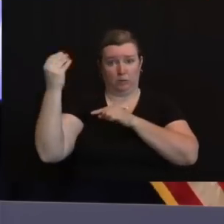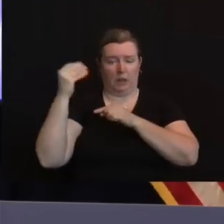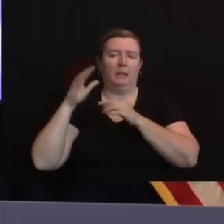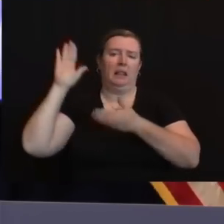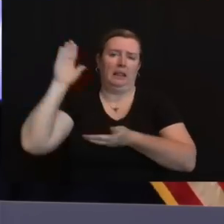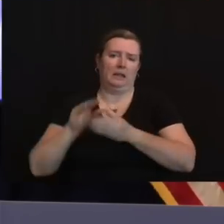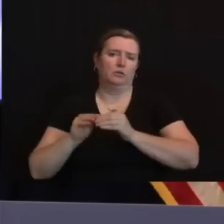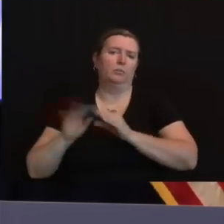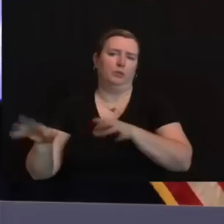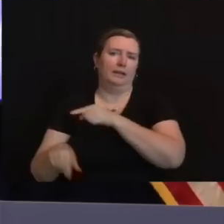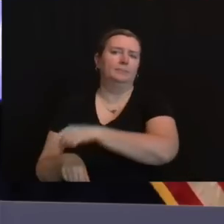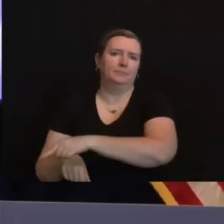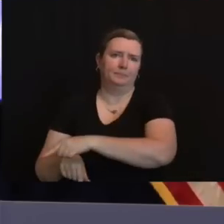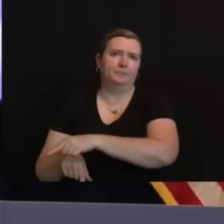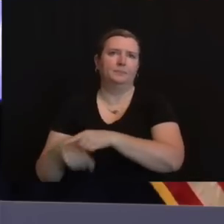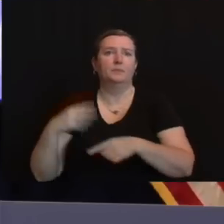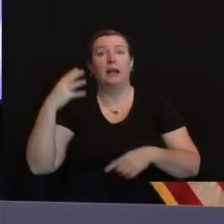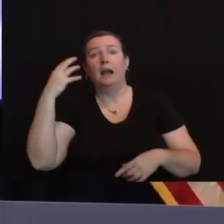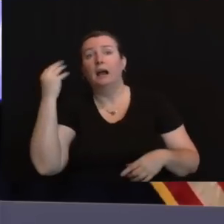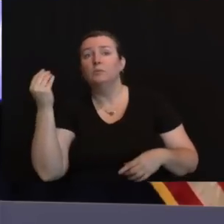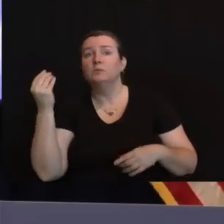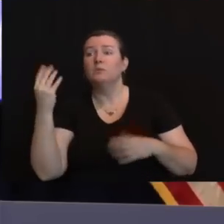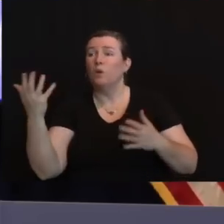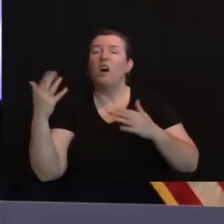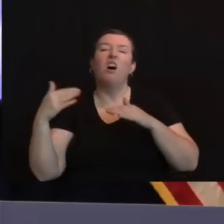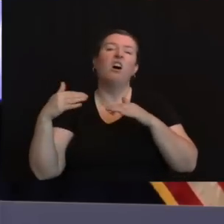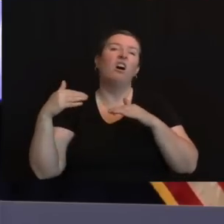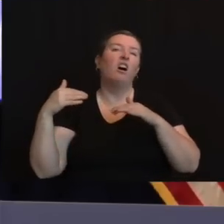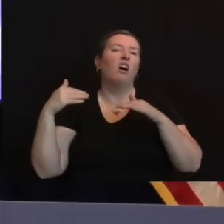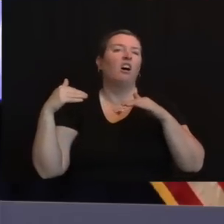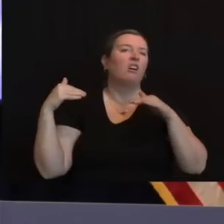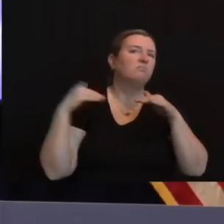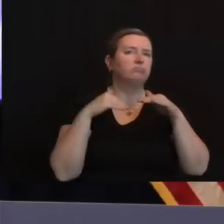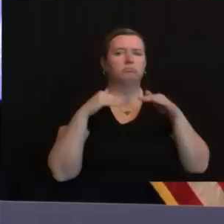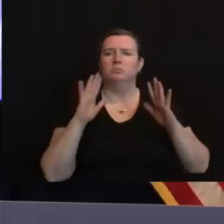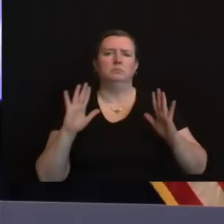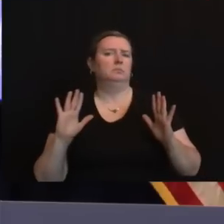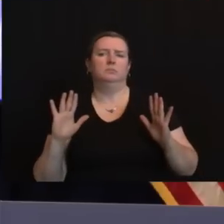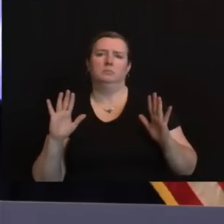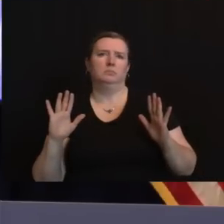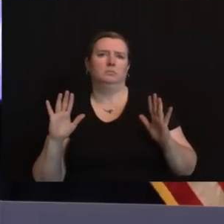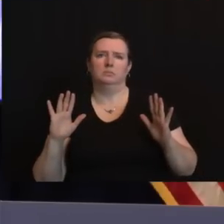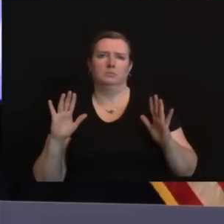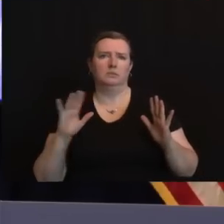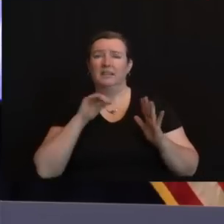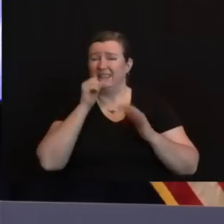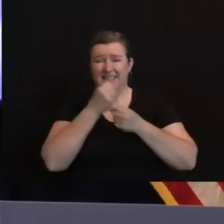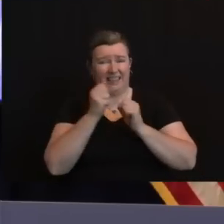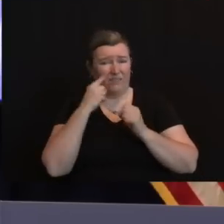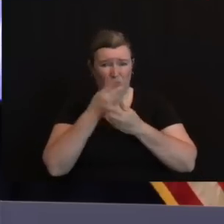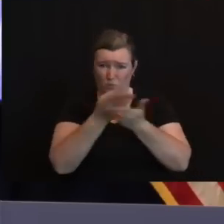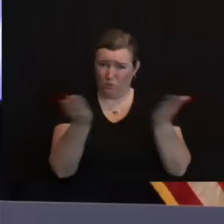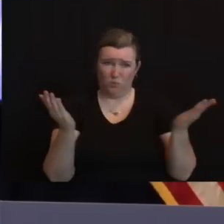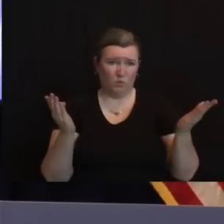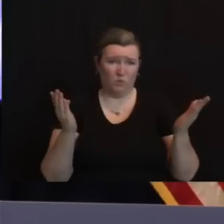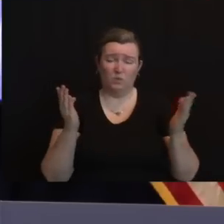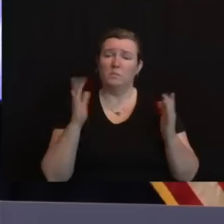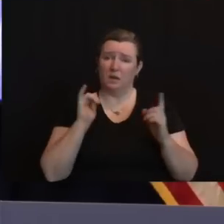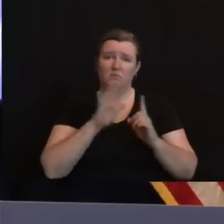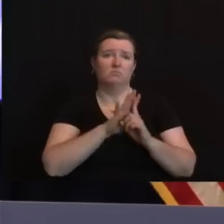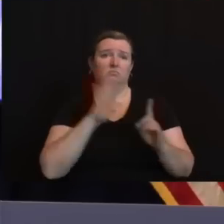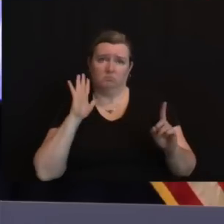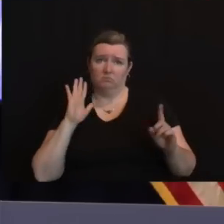don't visit crowded spaces where you cannot appropriately distance. Stay at a